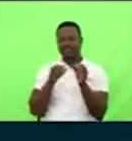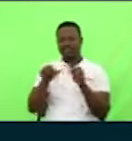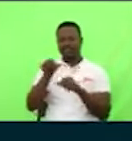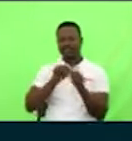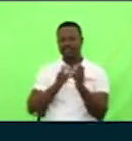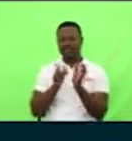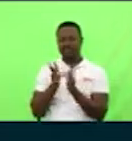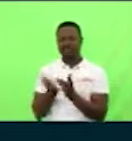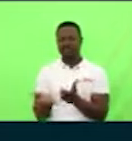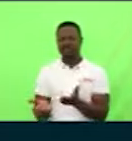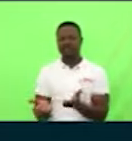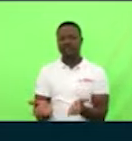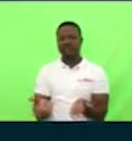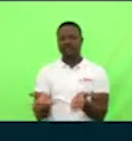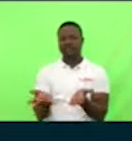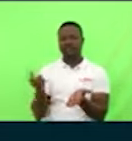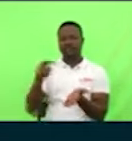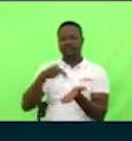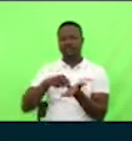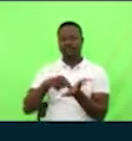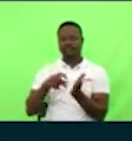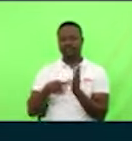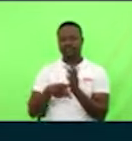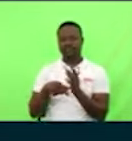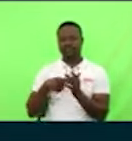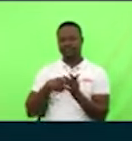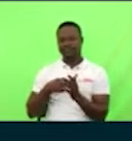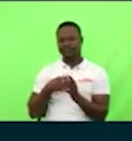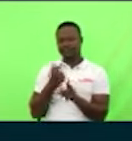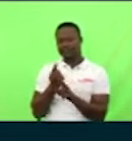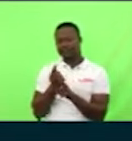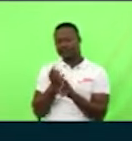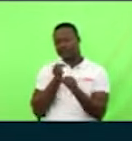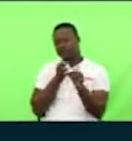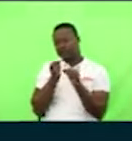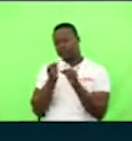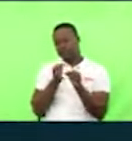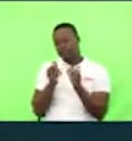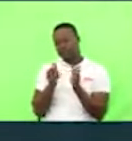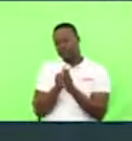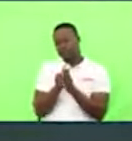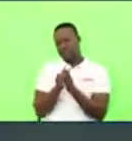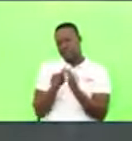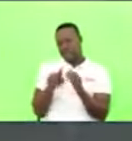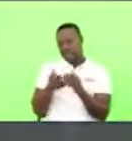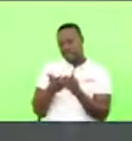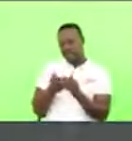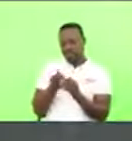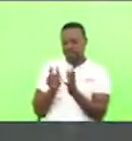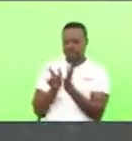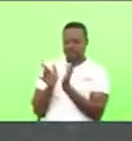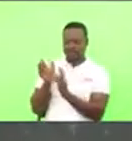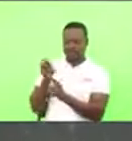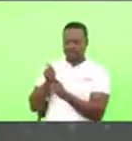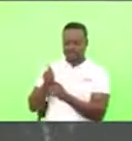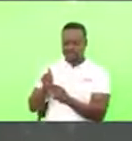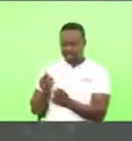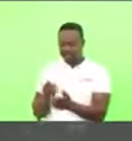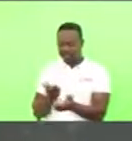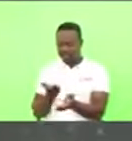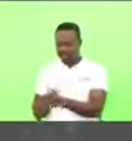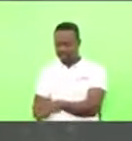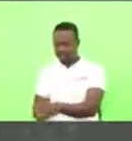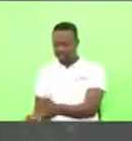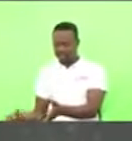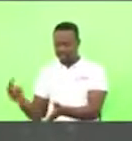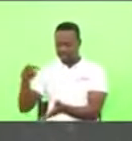resurrected Jesus. And I will look from the point of the legacy of his resurrection.